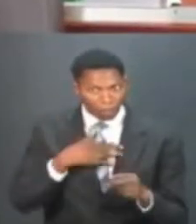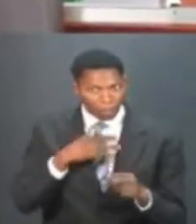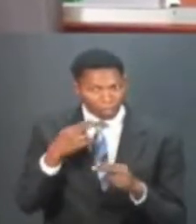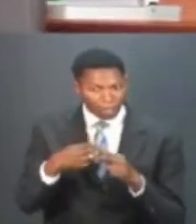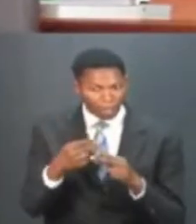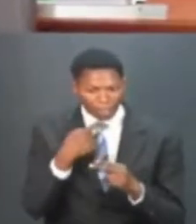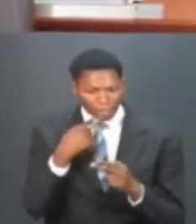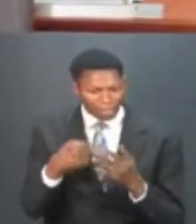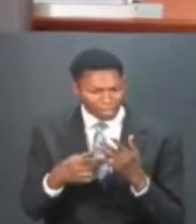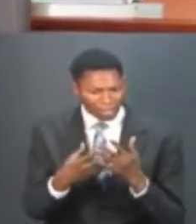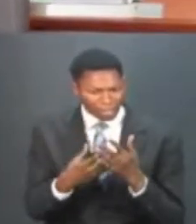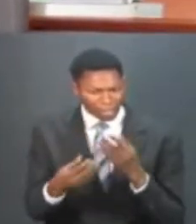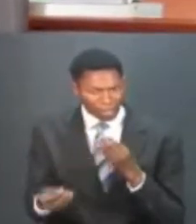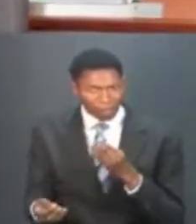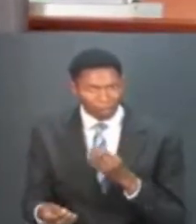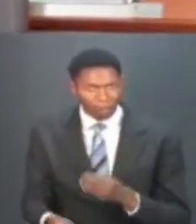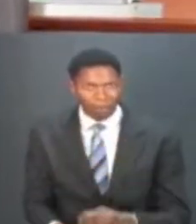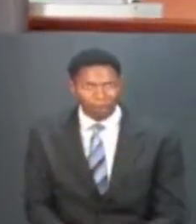absent.